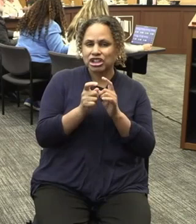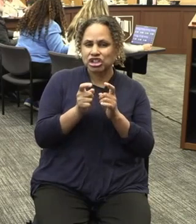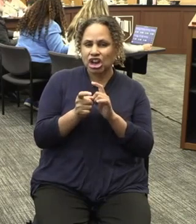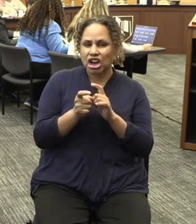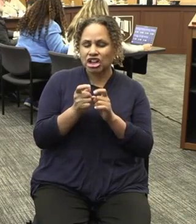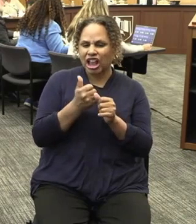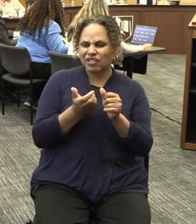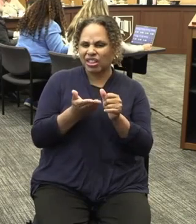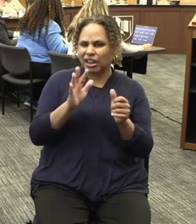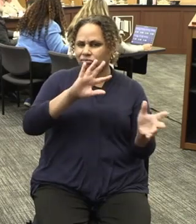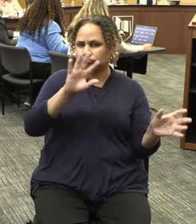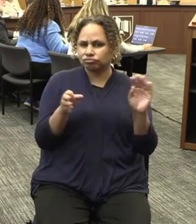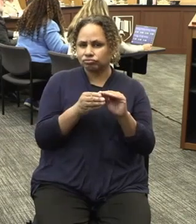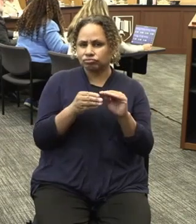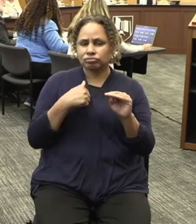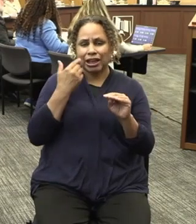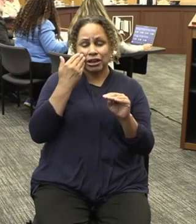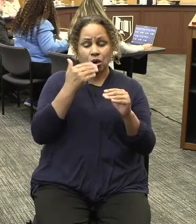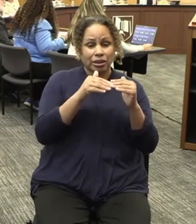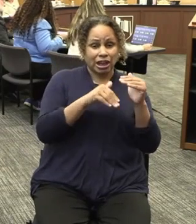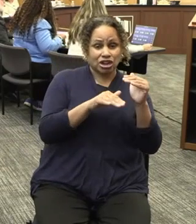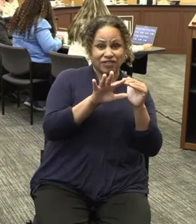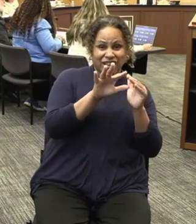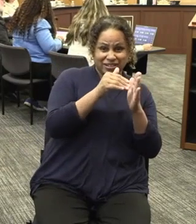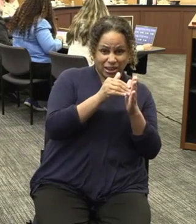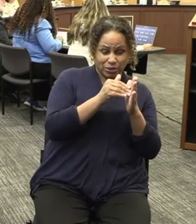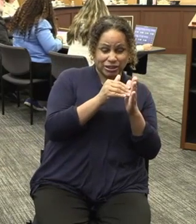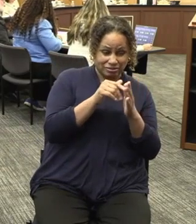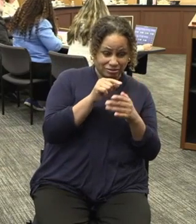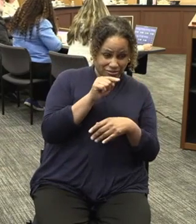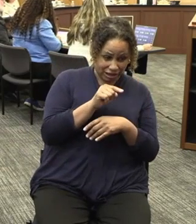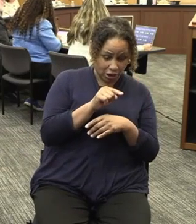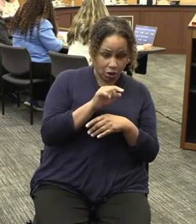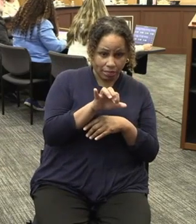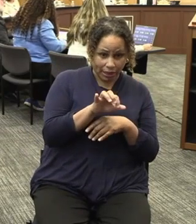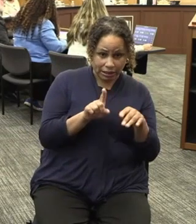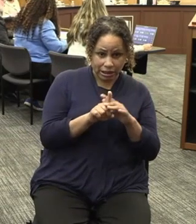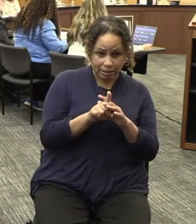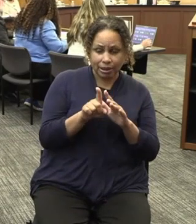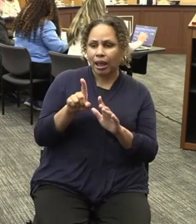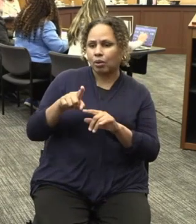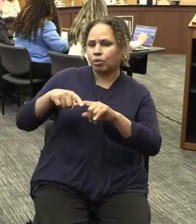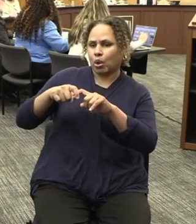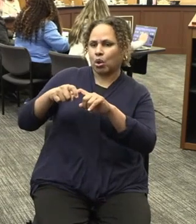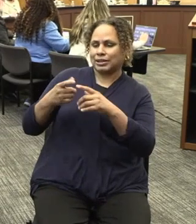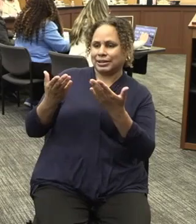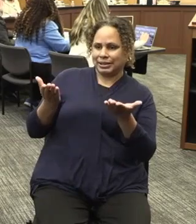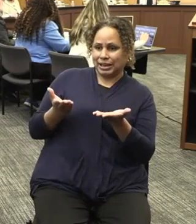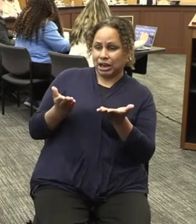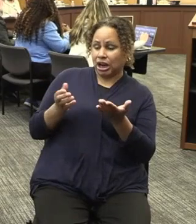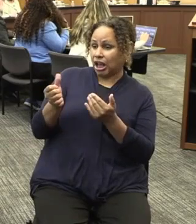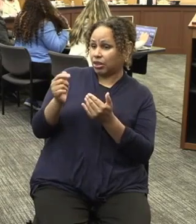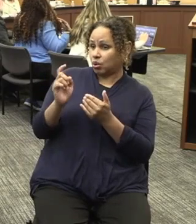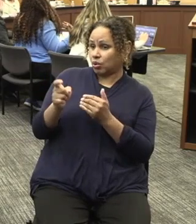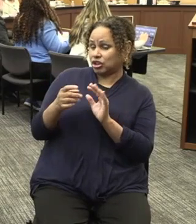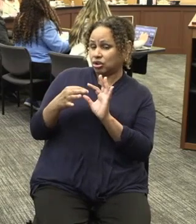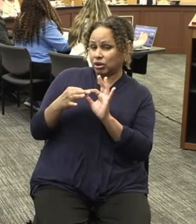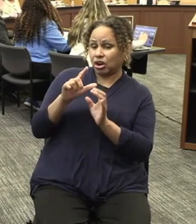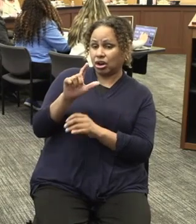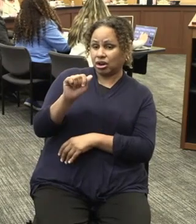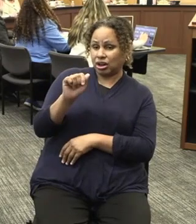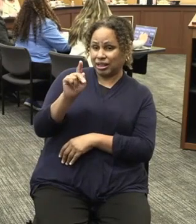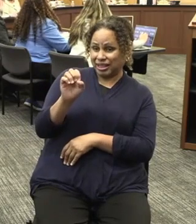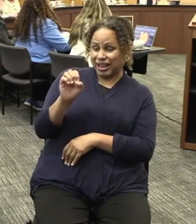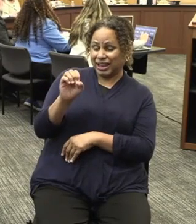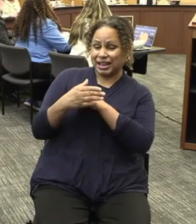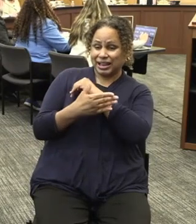know there's in the under 5,000, there was quite a few things there that came up. I'm going to pause here. You had a question about the Lake County Press. Let's answer